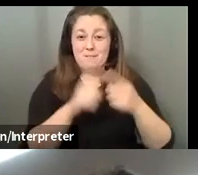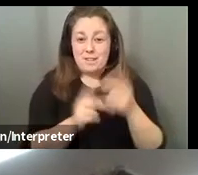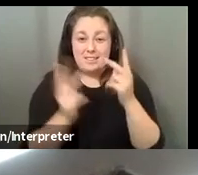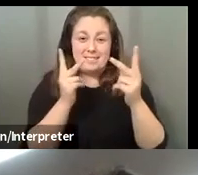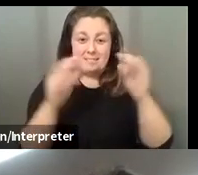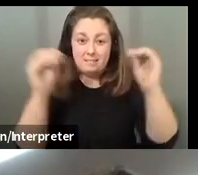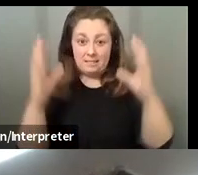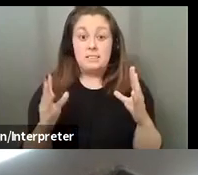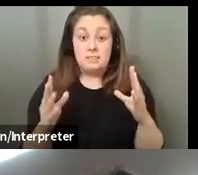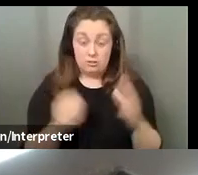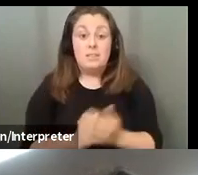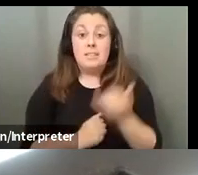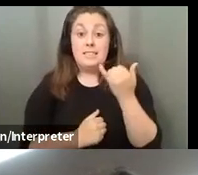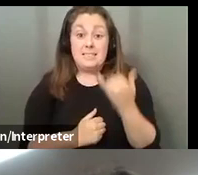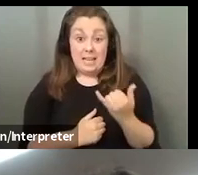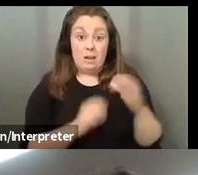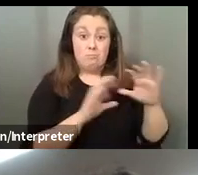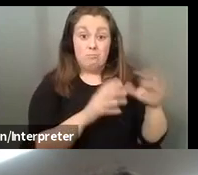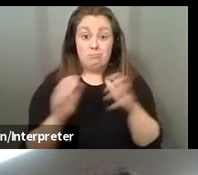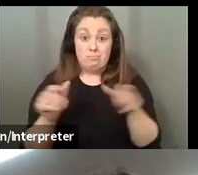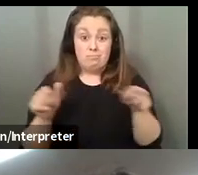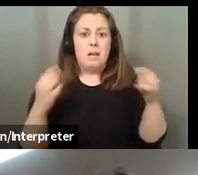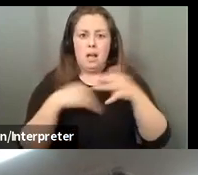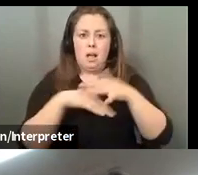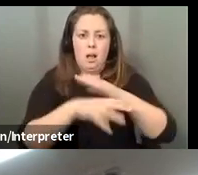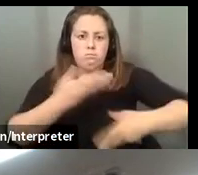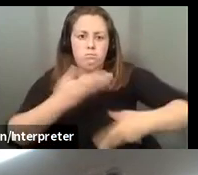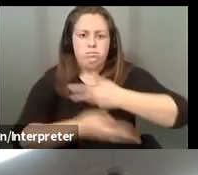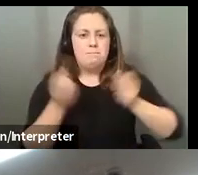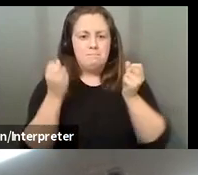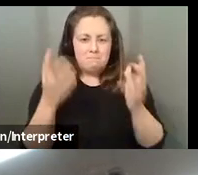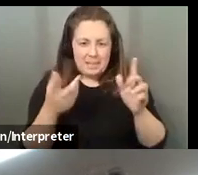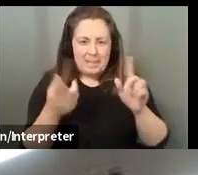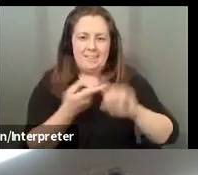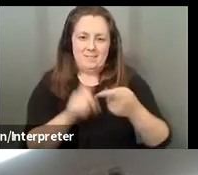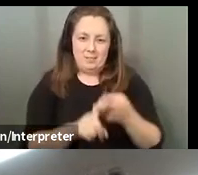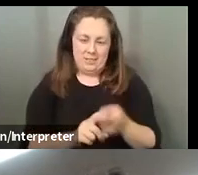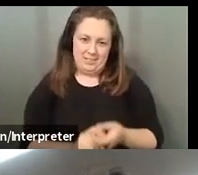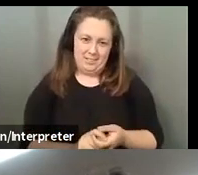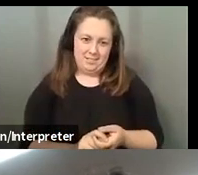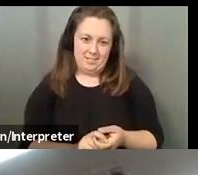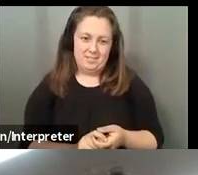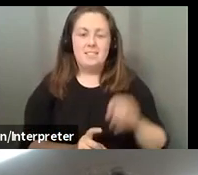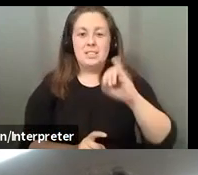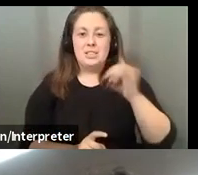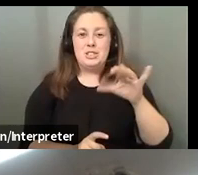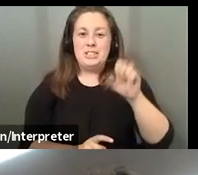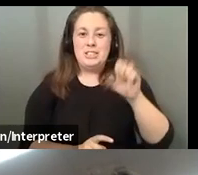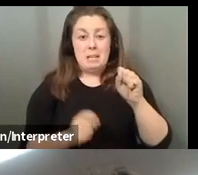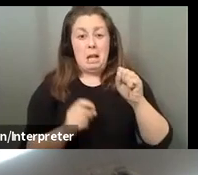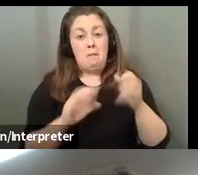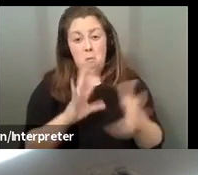and cohort 2 are combined, so I have so many friends. So it seems like the JCS had a pretty